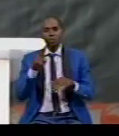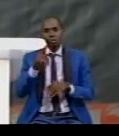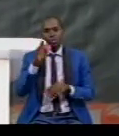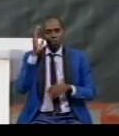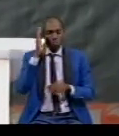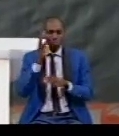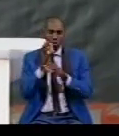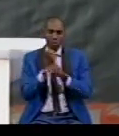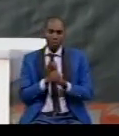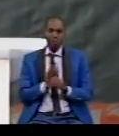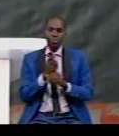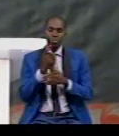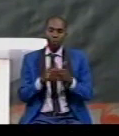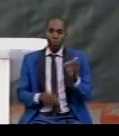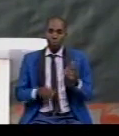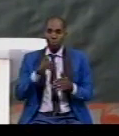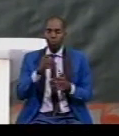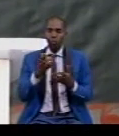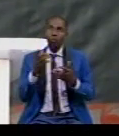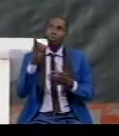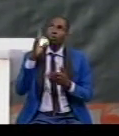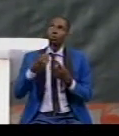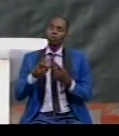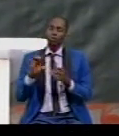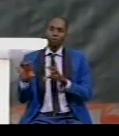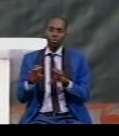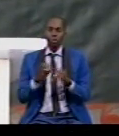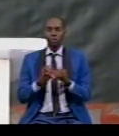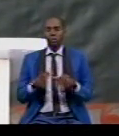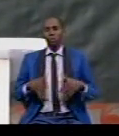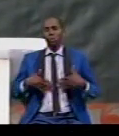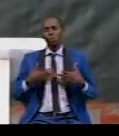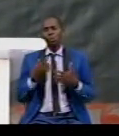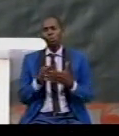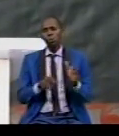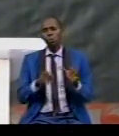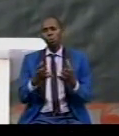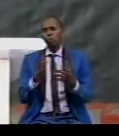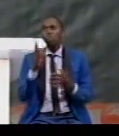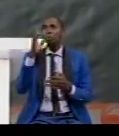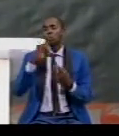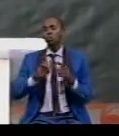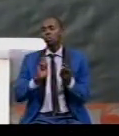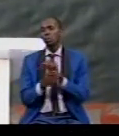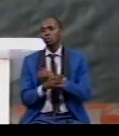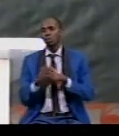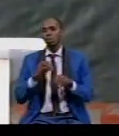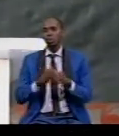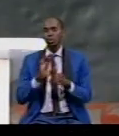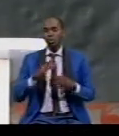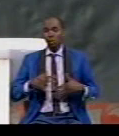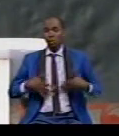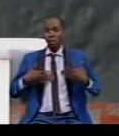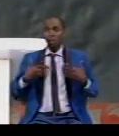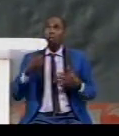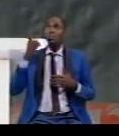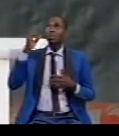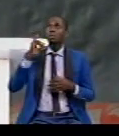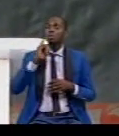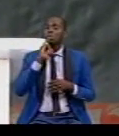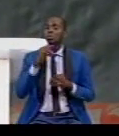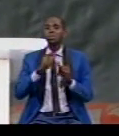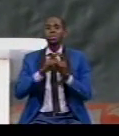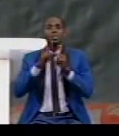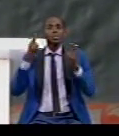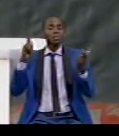life? What do you want God to change in your life? It's a great changer. Tell him to change your sorrow